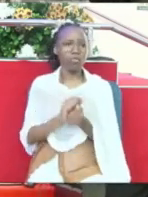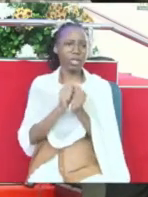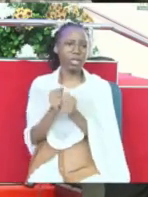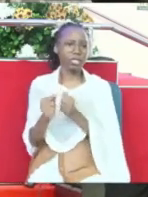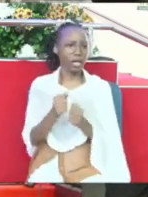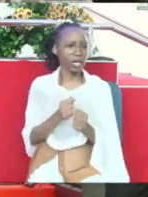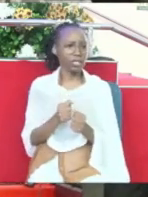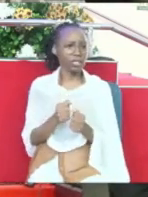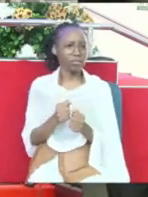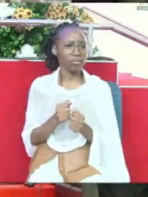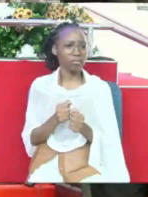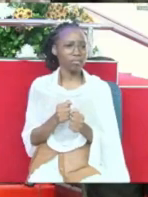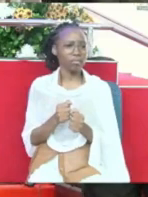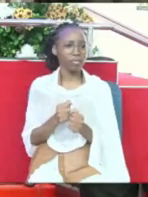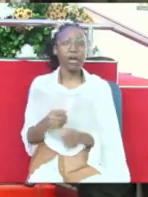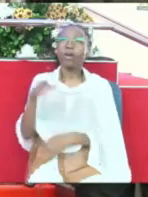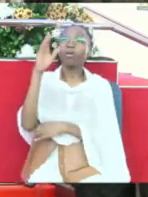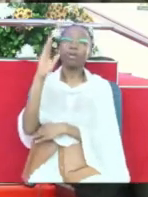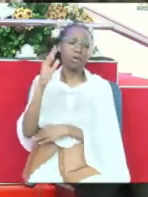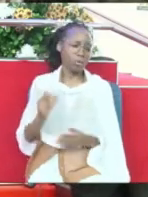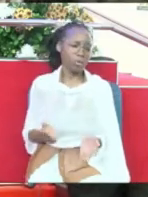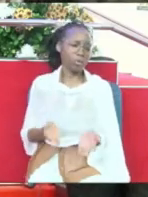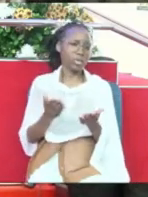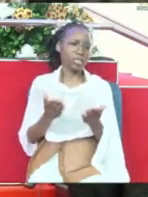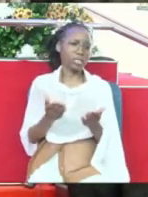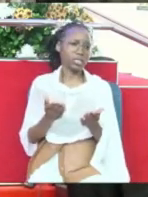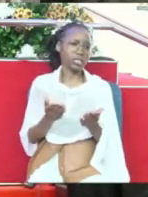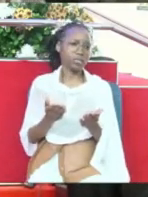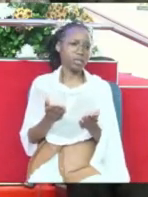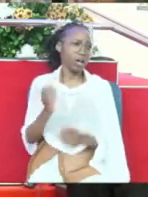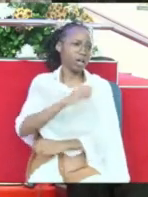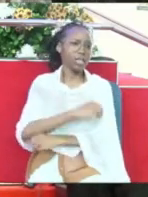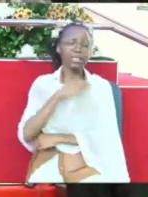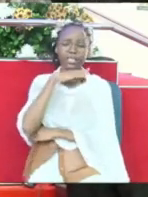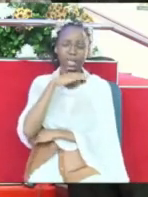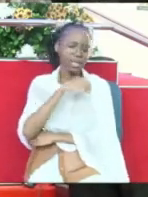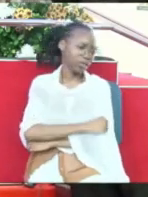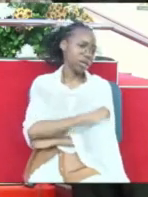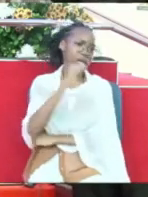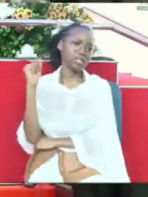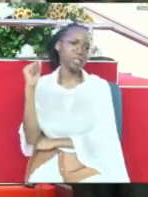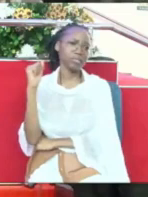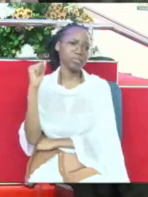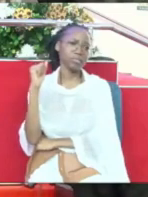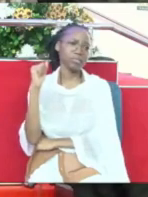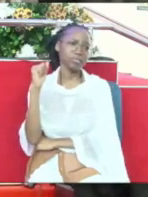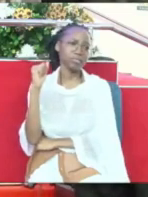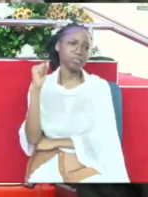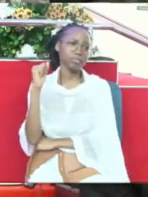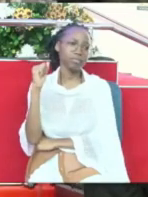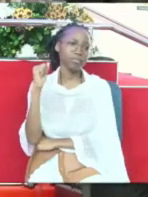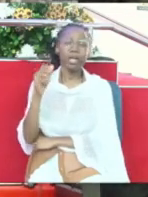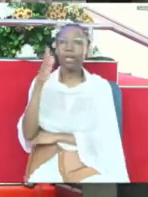Israelites. The God who raised Lazarus from the dead after being in the grave for 4 days. He is